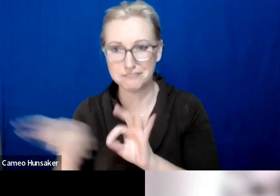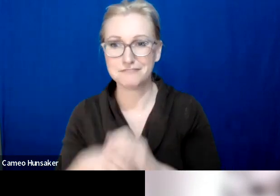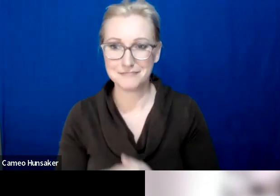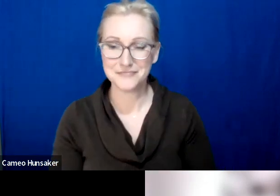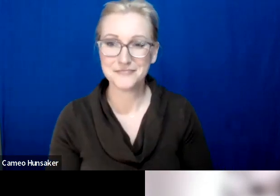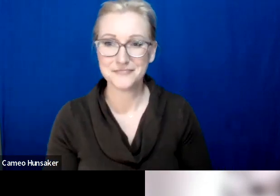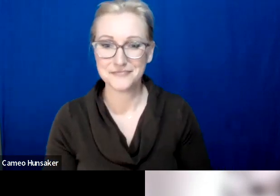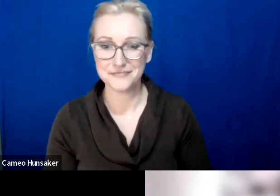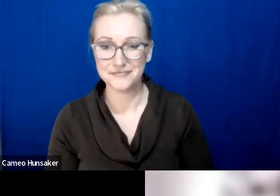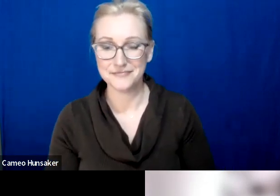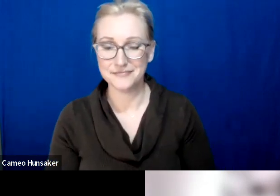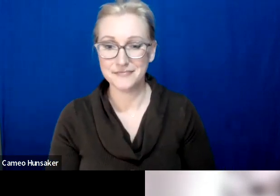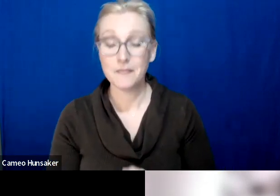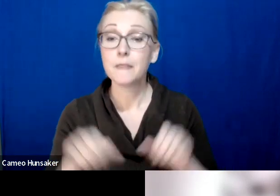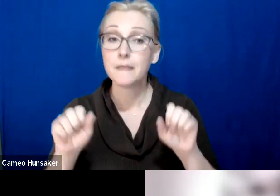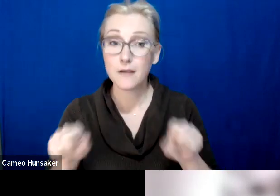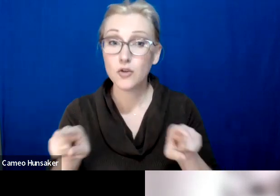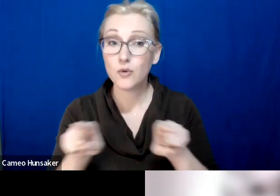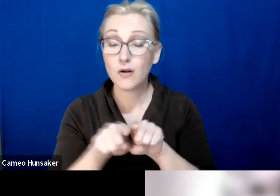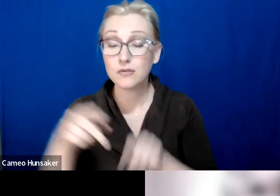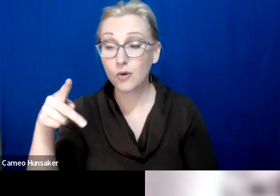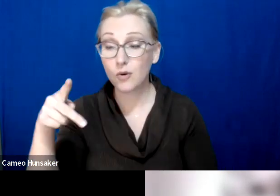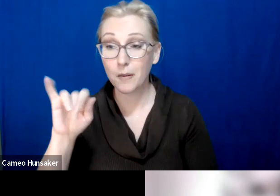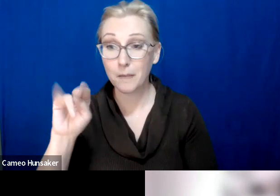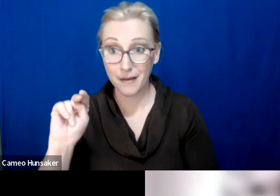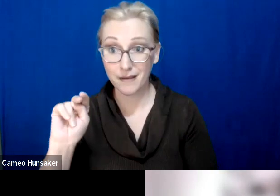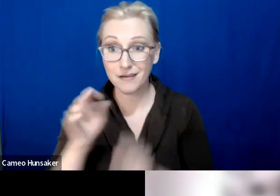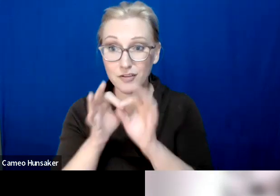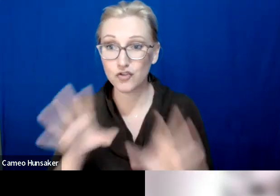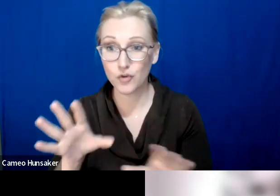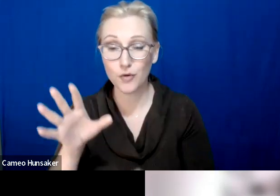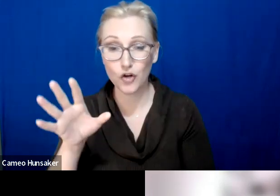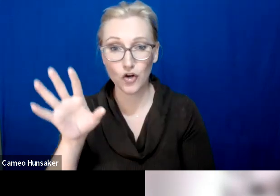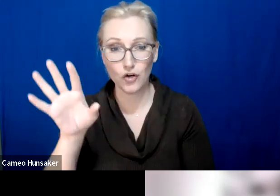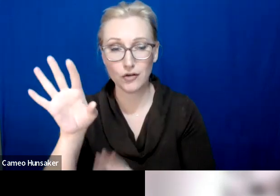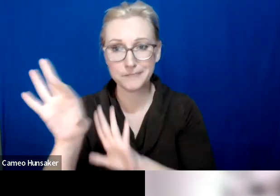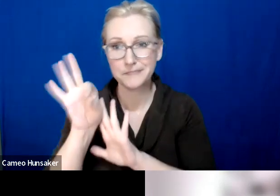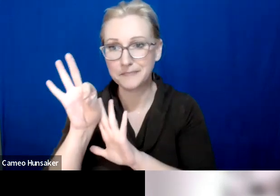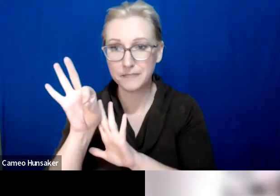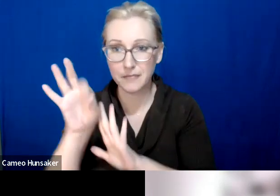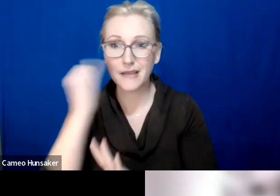well. You can also pin the interpreter if you needed to have them available.